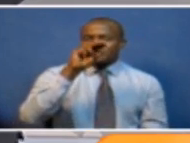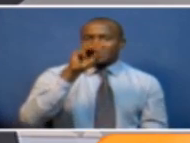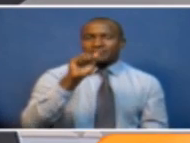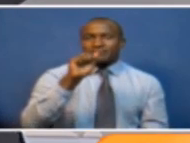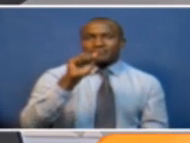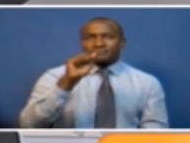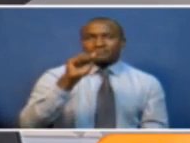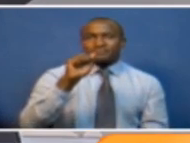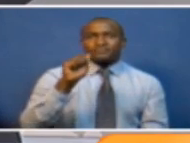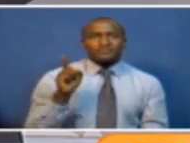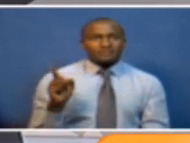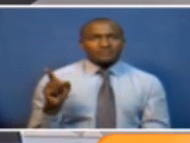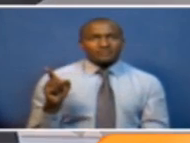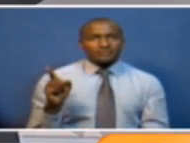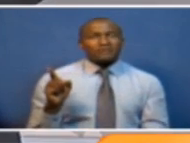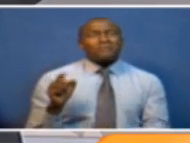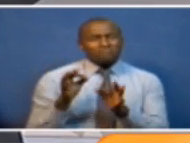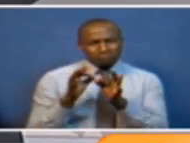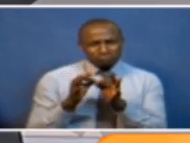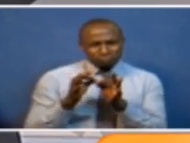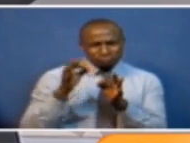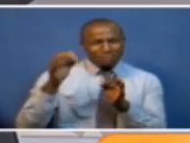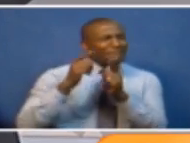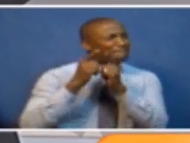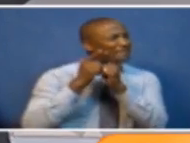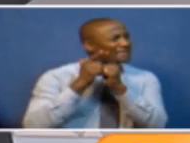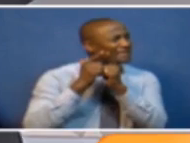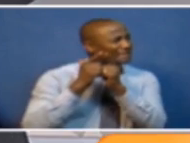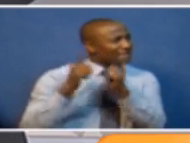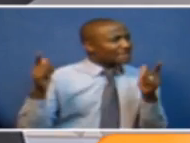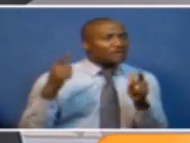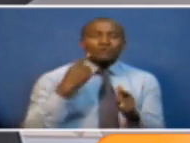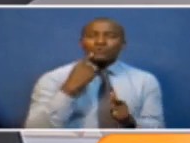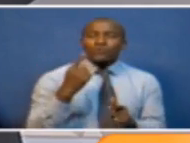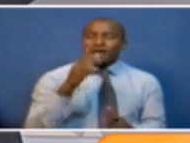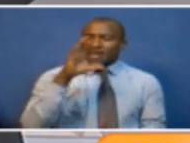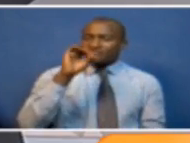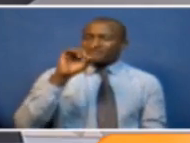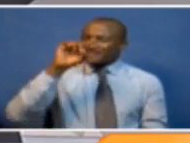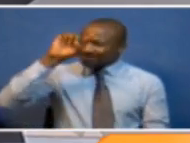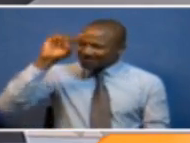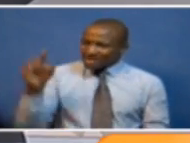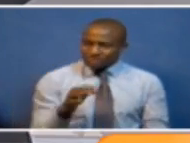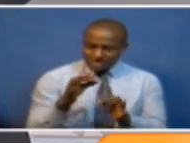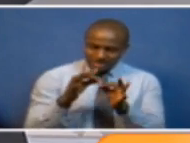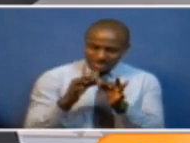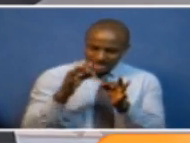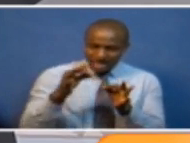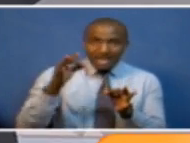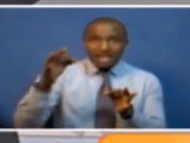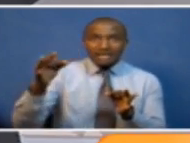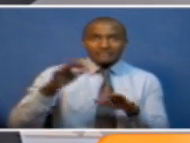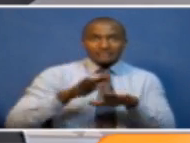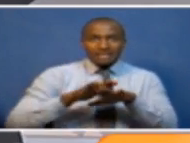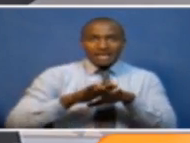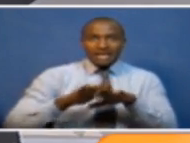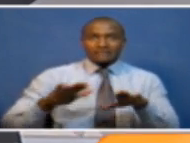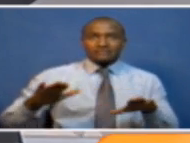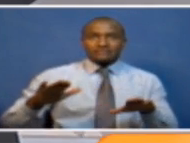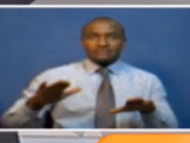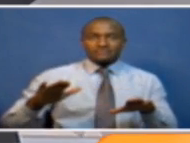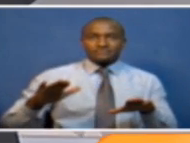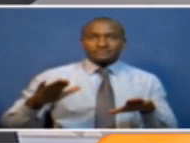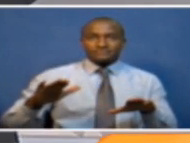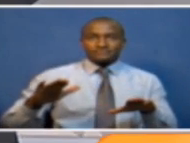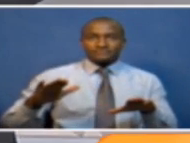it is the size of all of Nairobi County, more than 150,000 acres. Although the first phase covers a